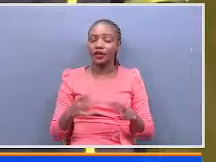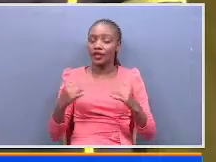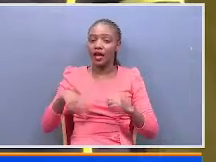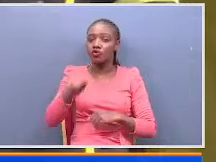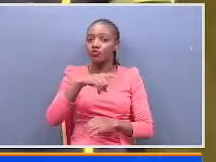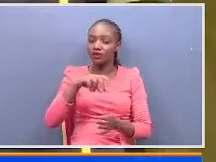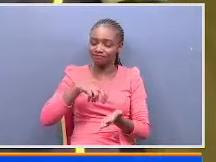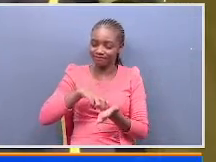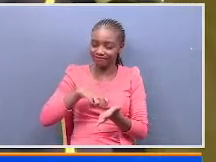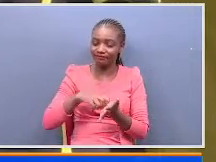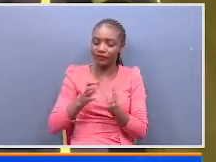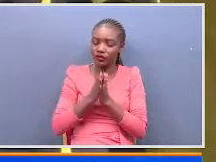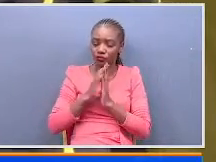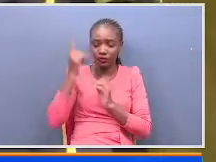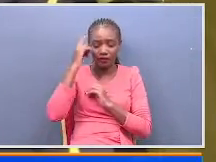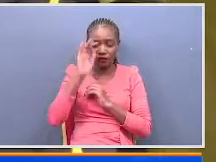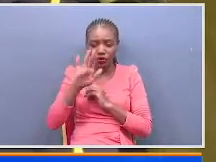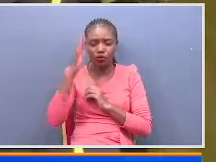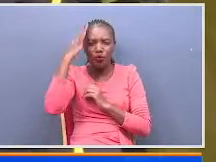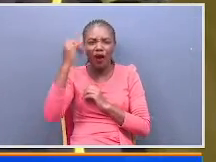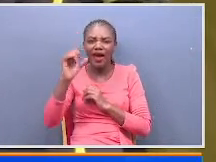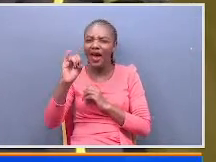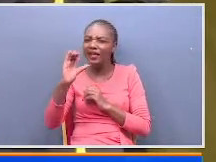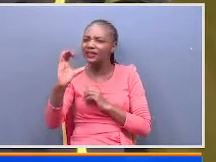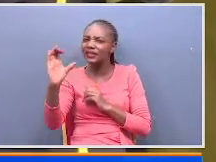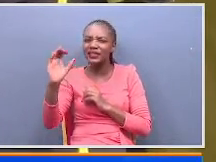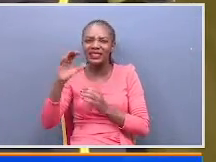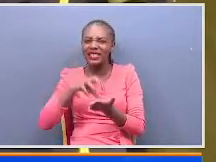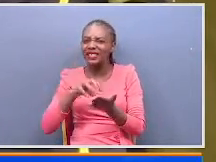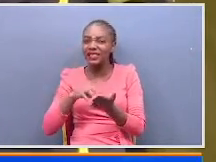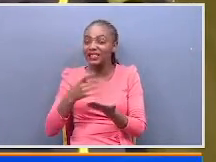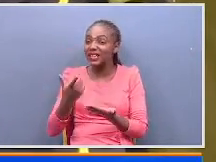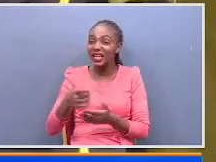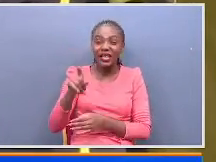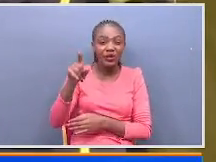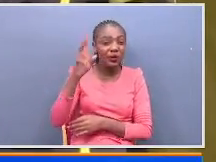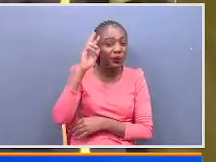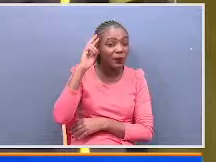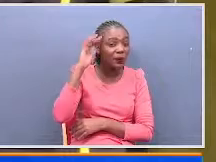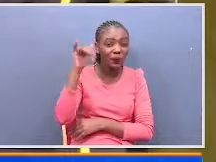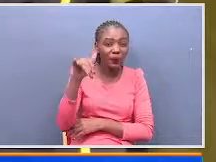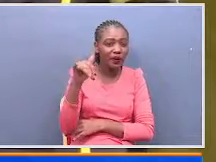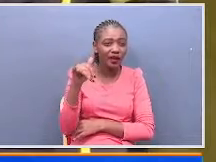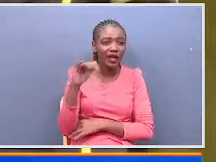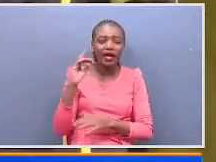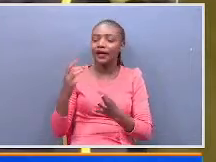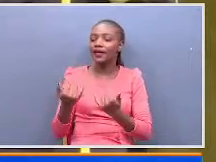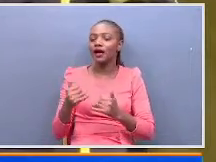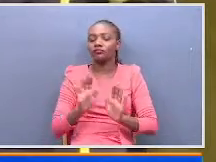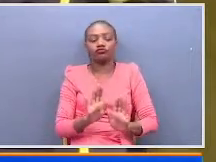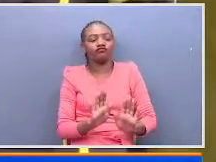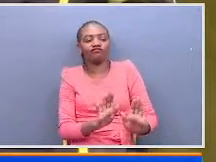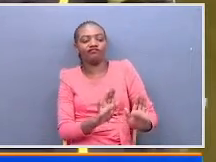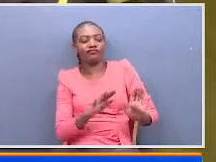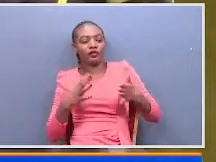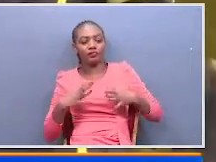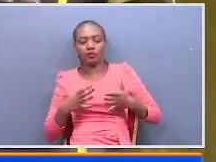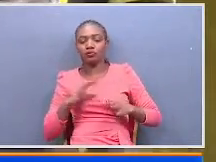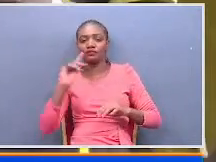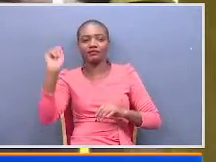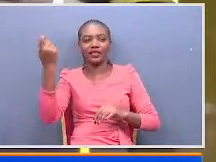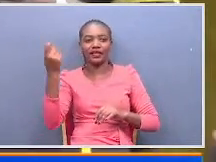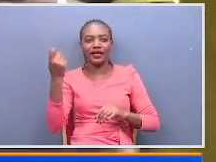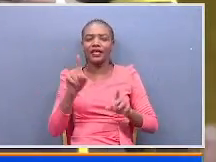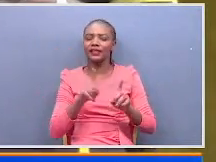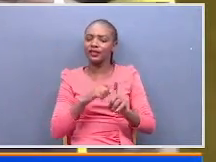you over your ICC cases. You have impoverished the people of Kenya. You have